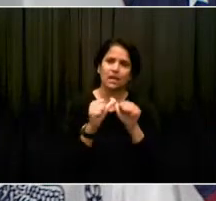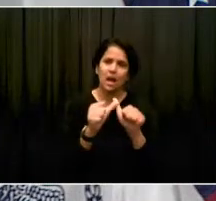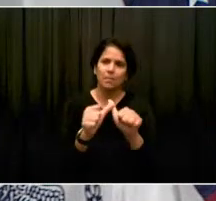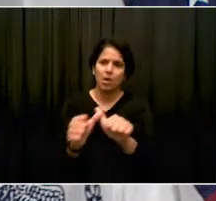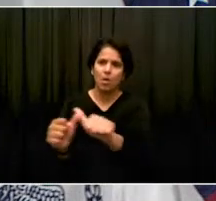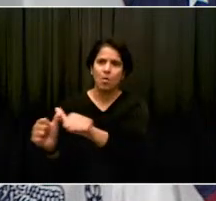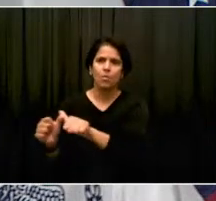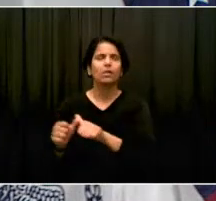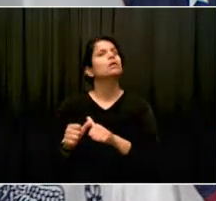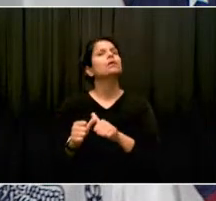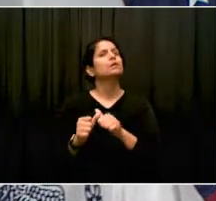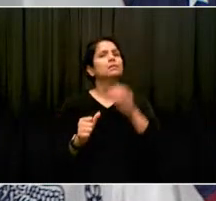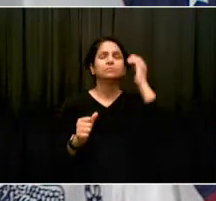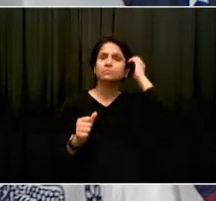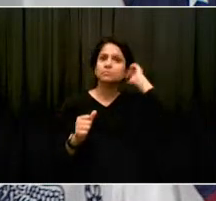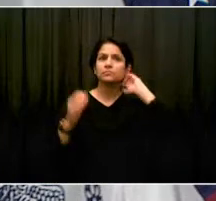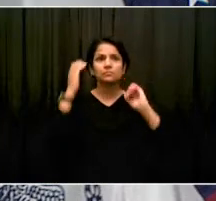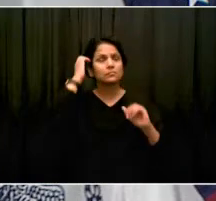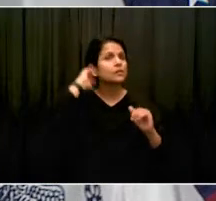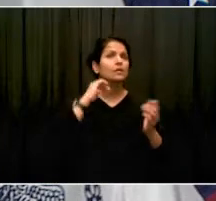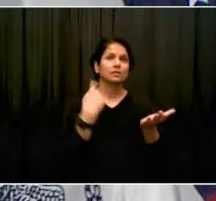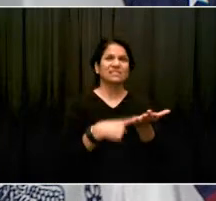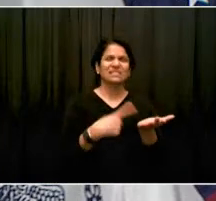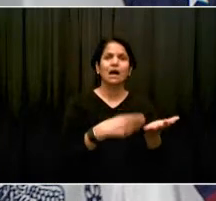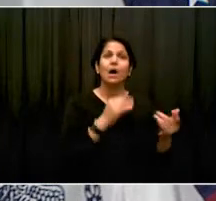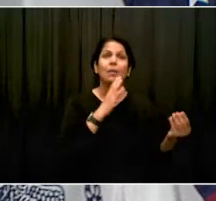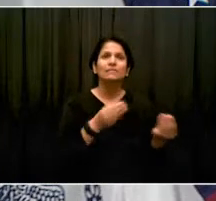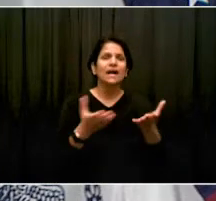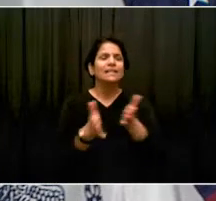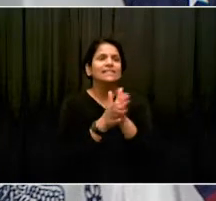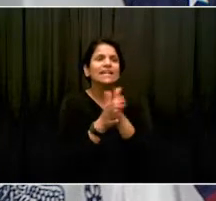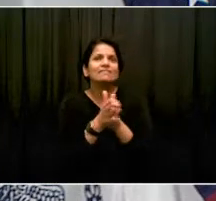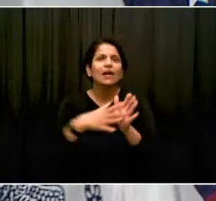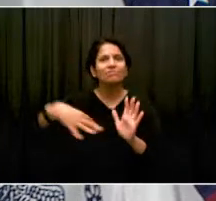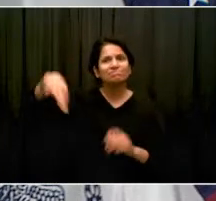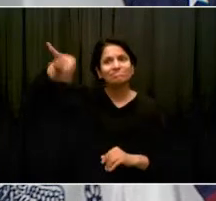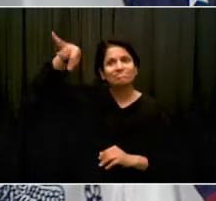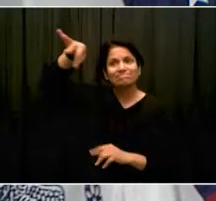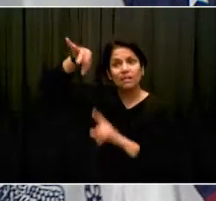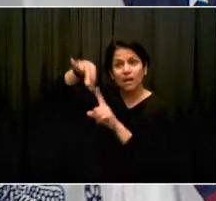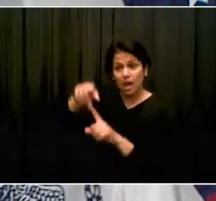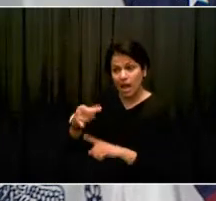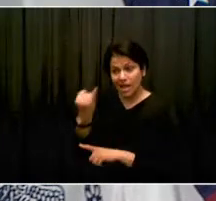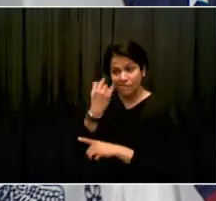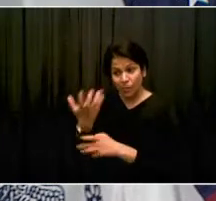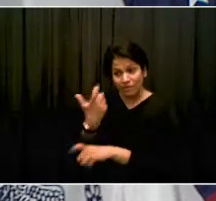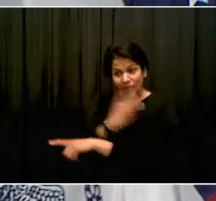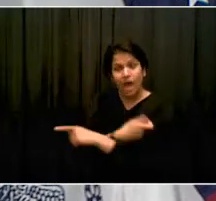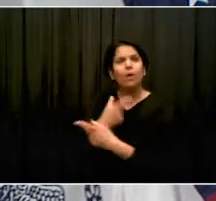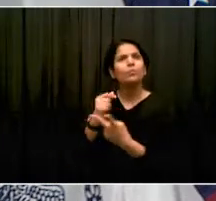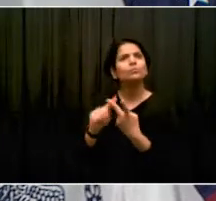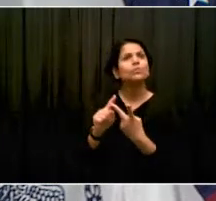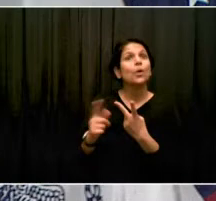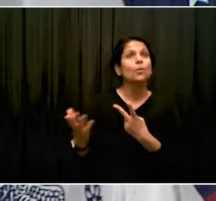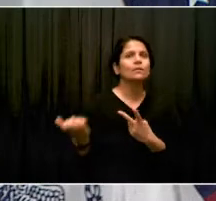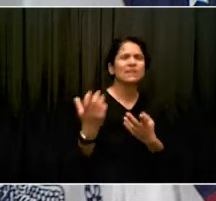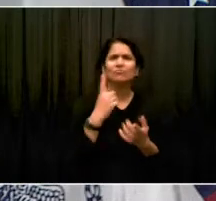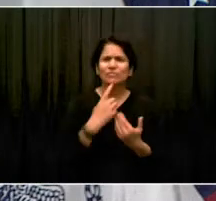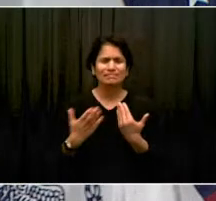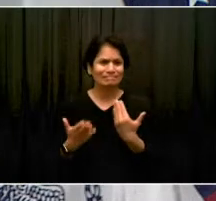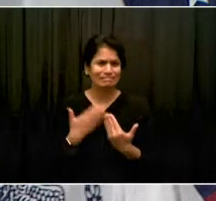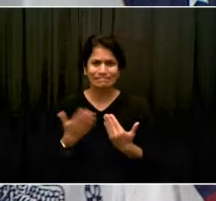vaccination, make it even more convenient for people, reach even deeper into the grassroots. That's the best